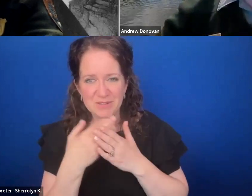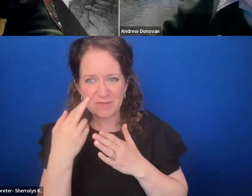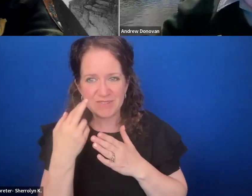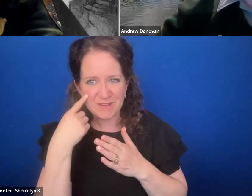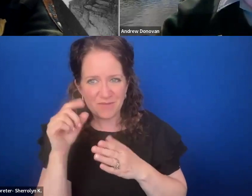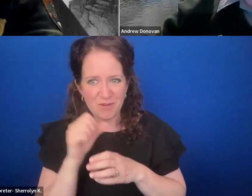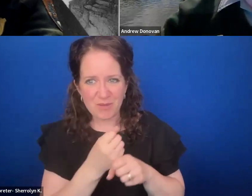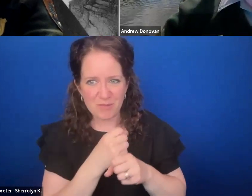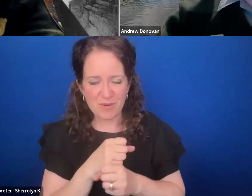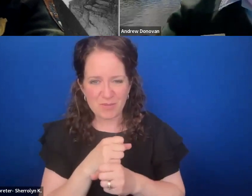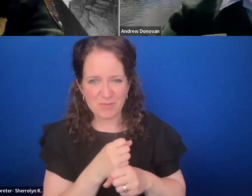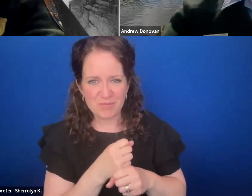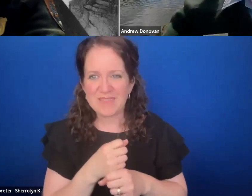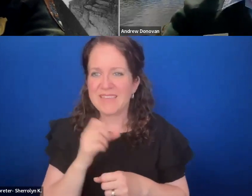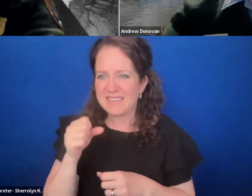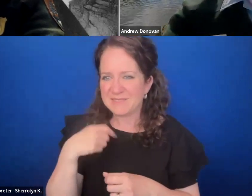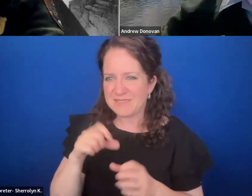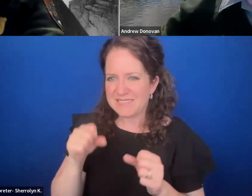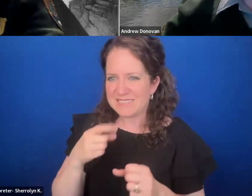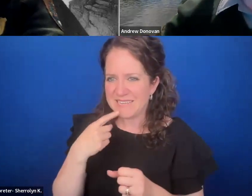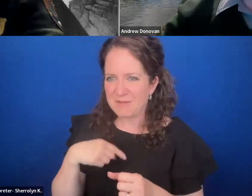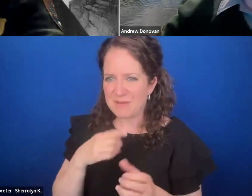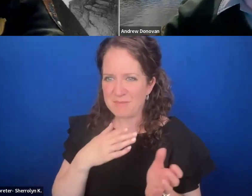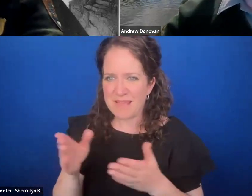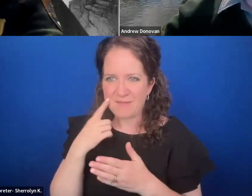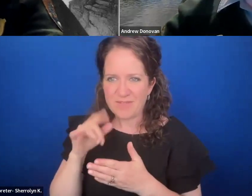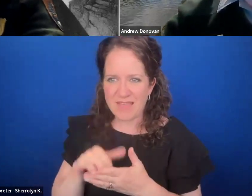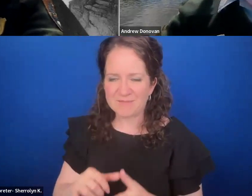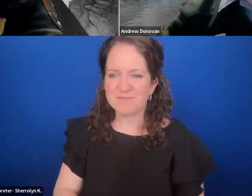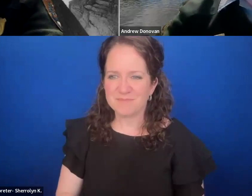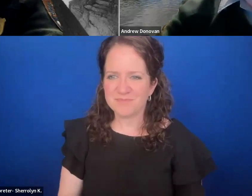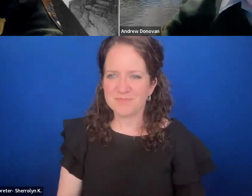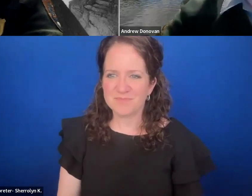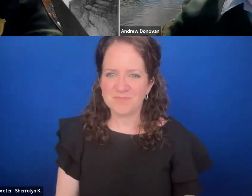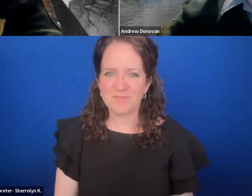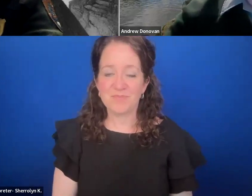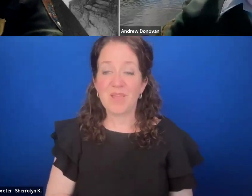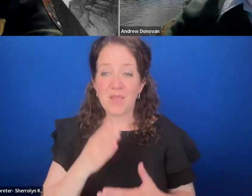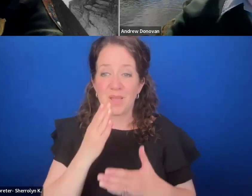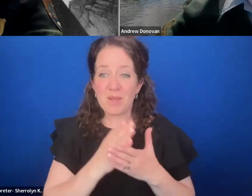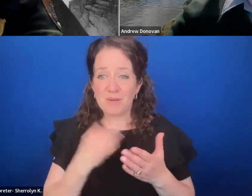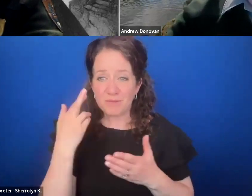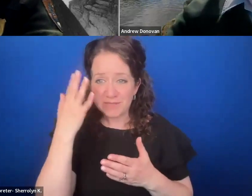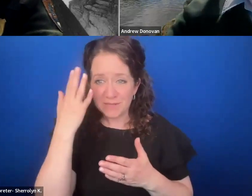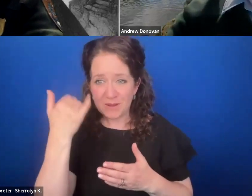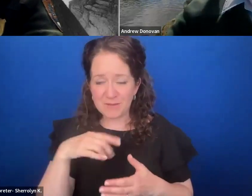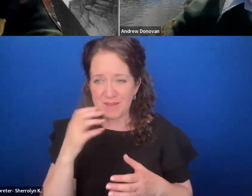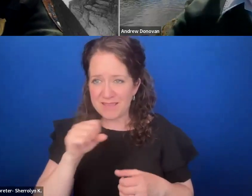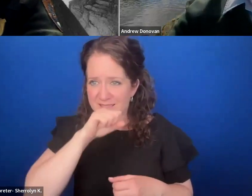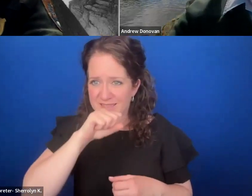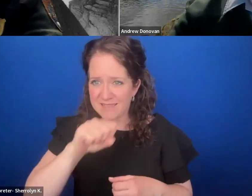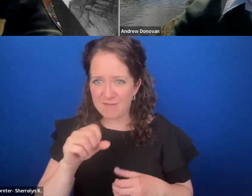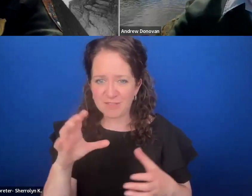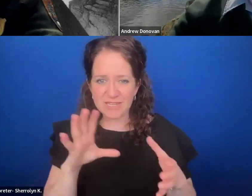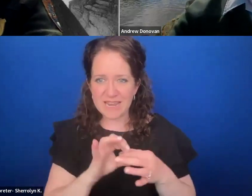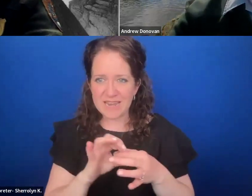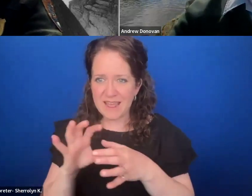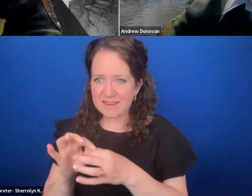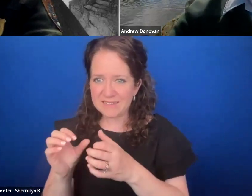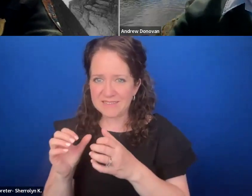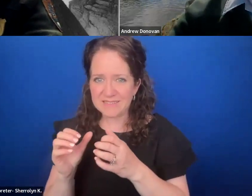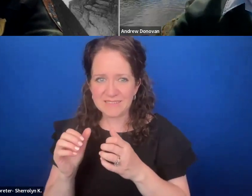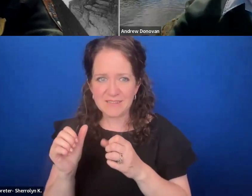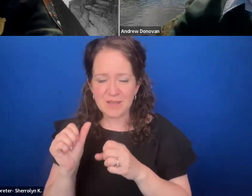we'll say we plan to have that. Part of, you know, why we love connecting with people who work at different national